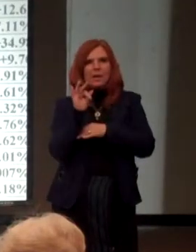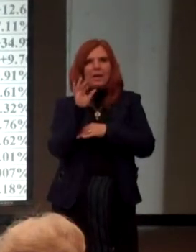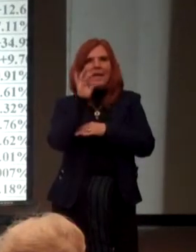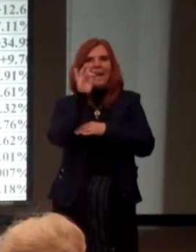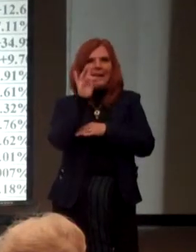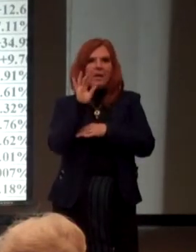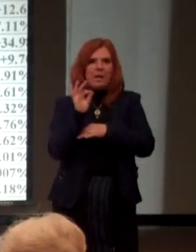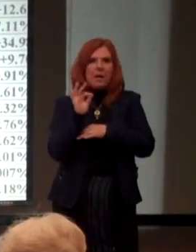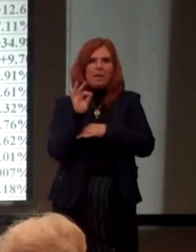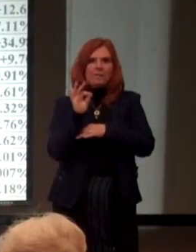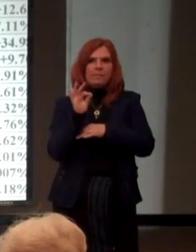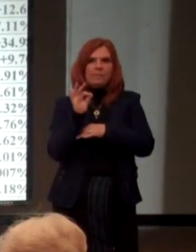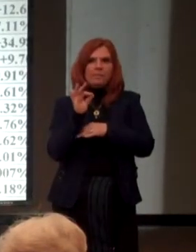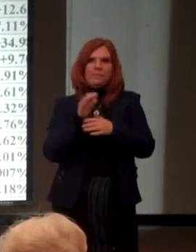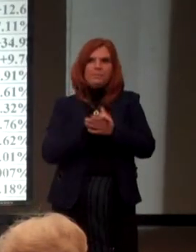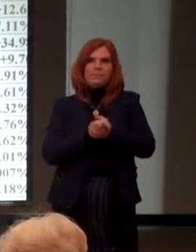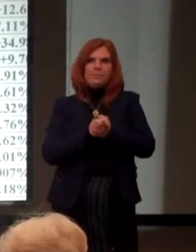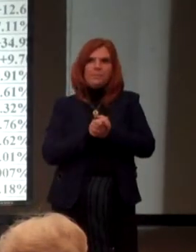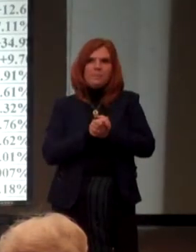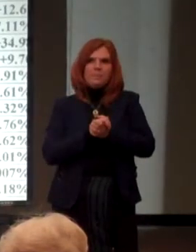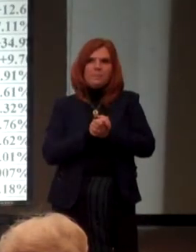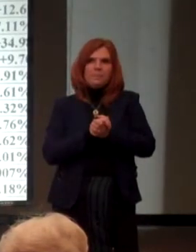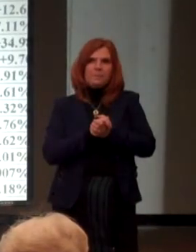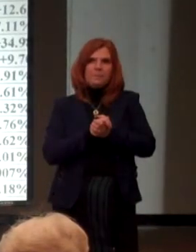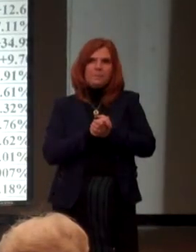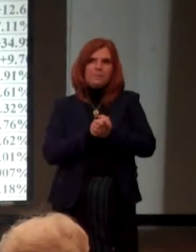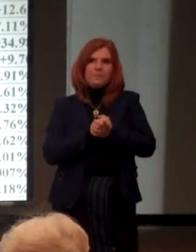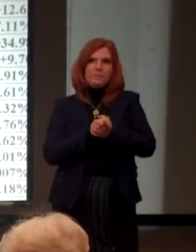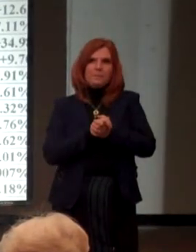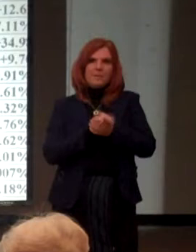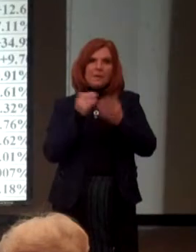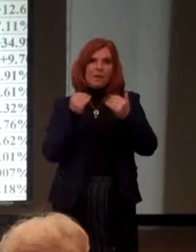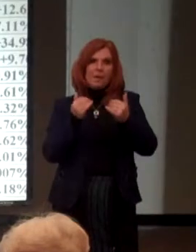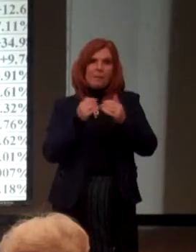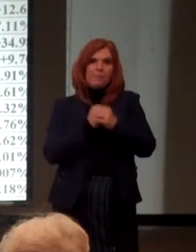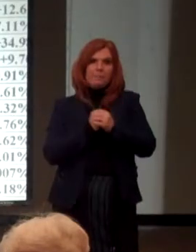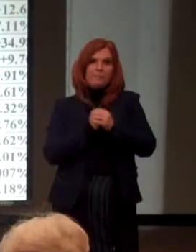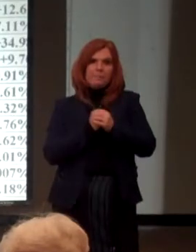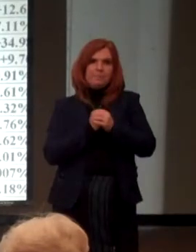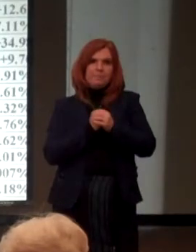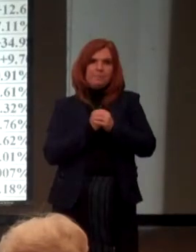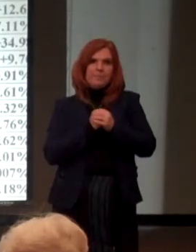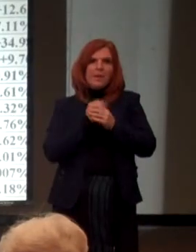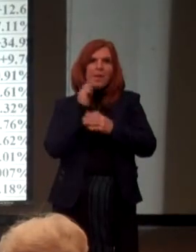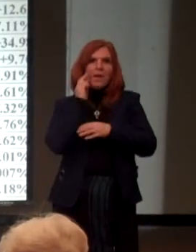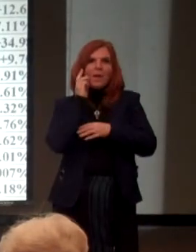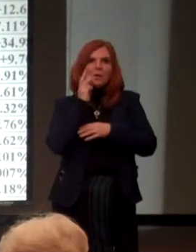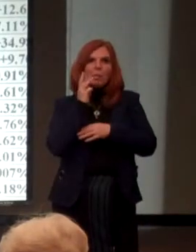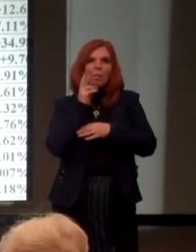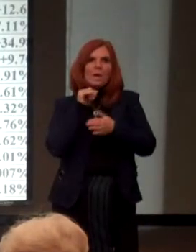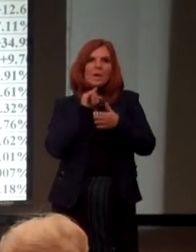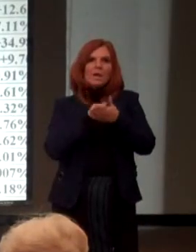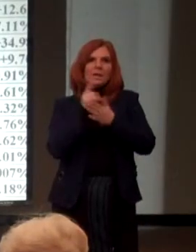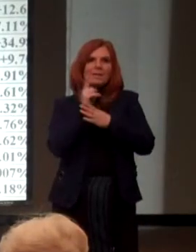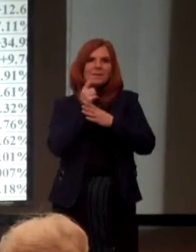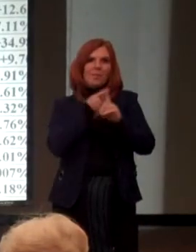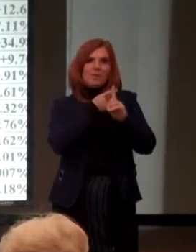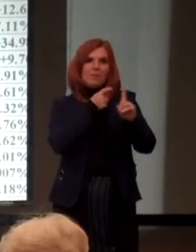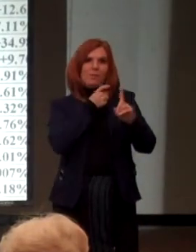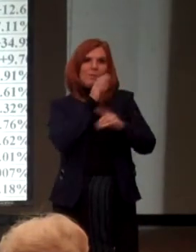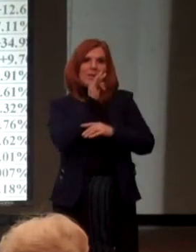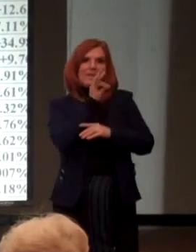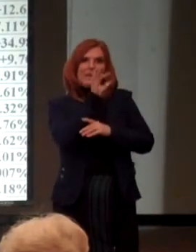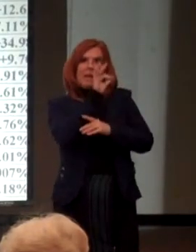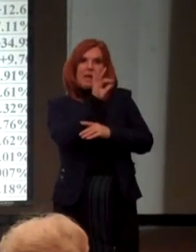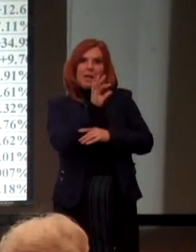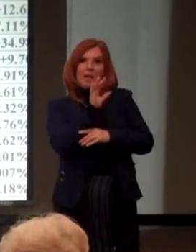1989. Okay. Now, the Wheeling that somebody from